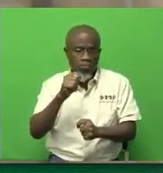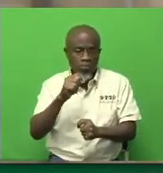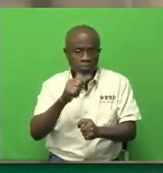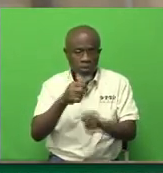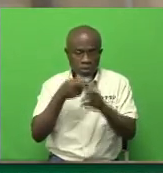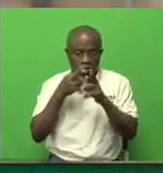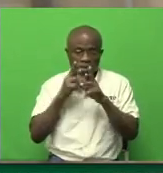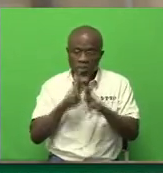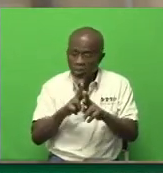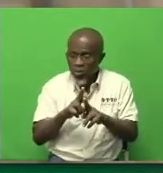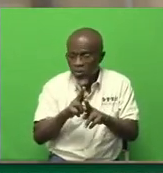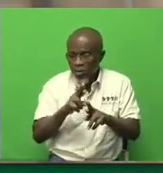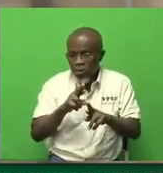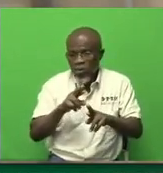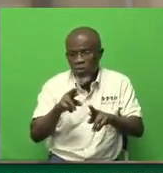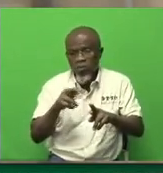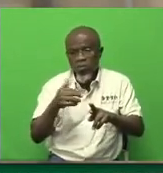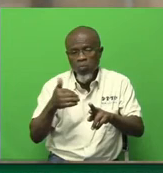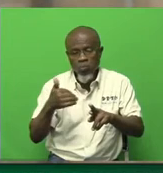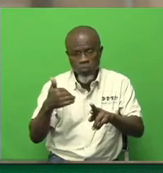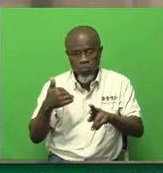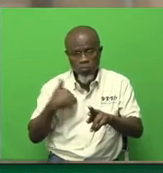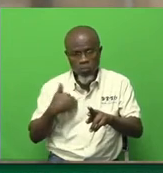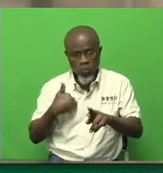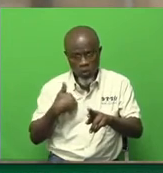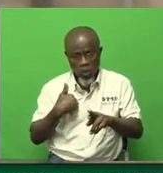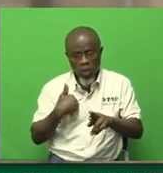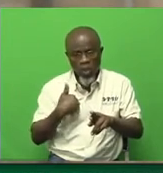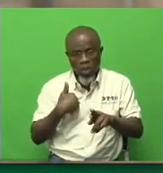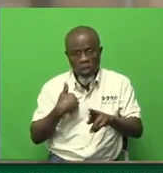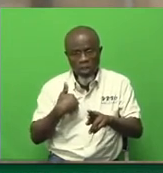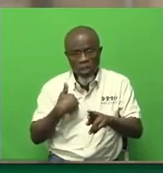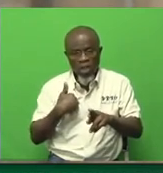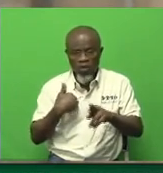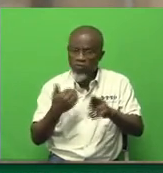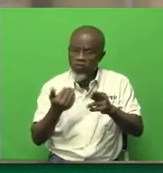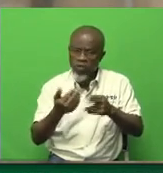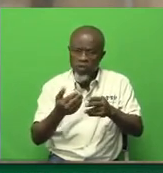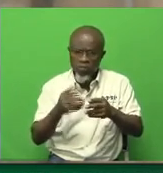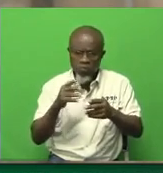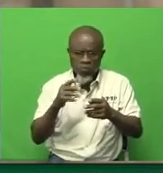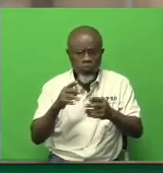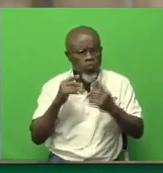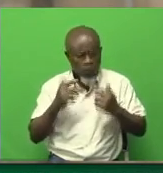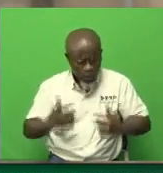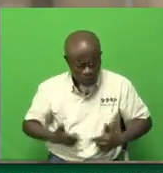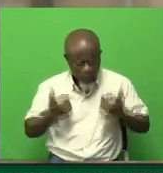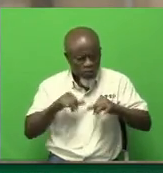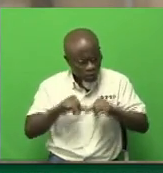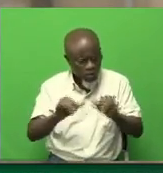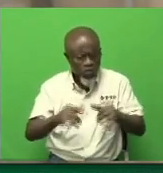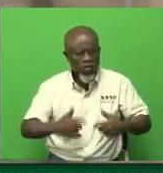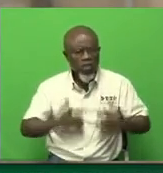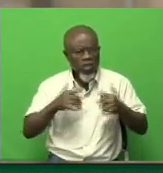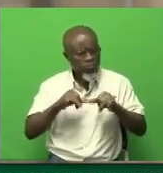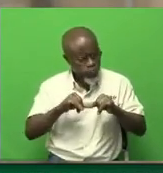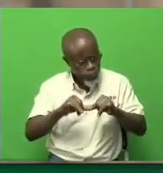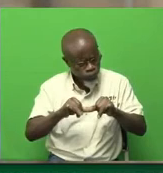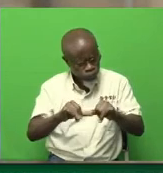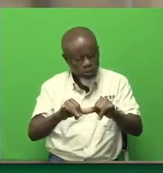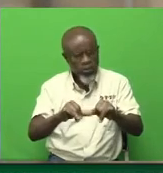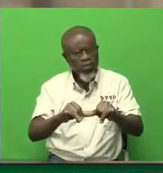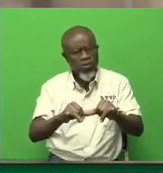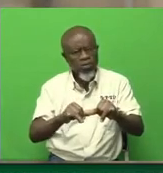that has been spared the worst effects of This Global pandemic especially when we compare to what has taken place